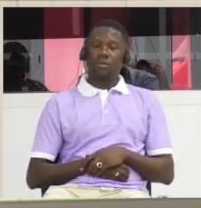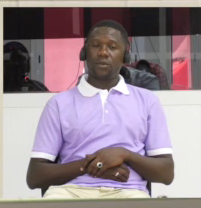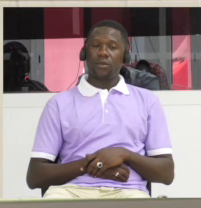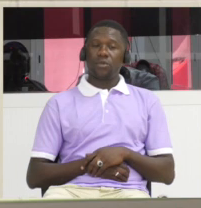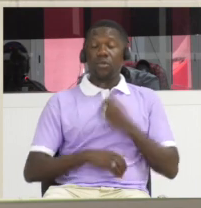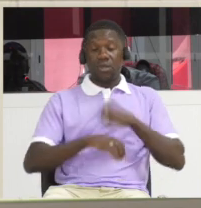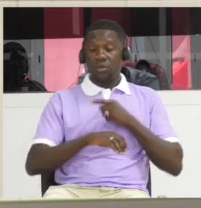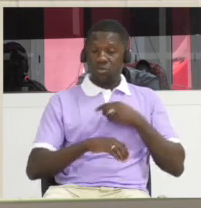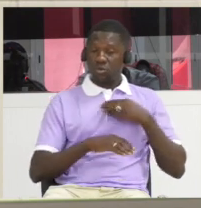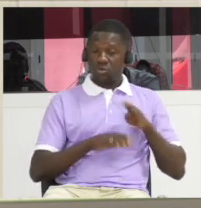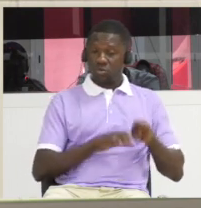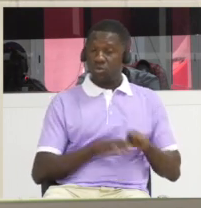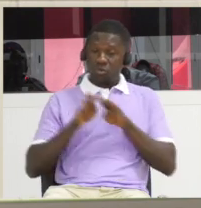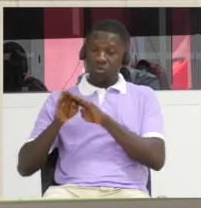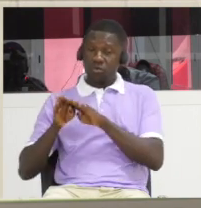to